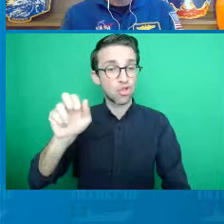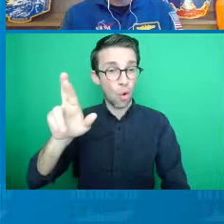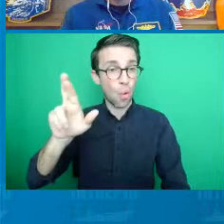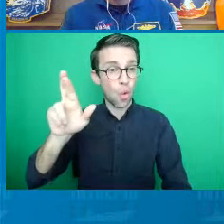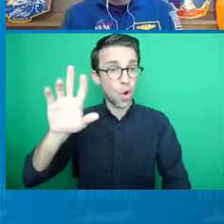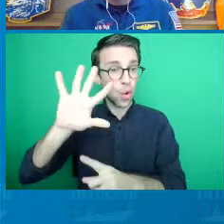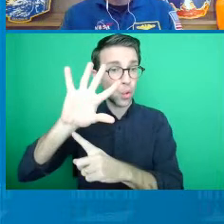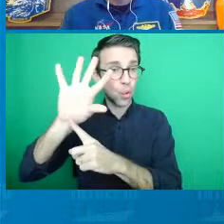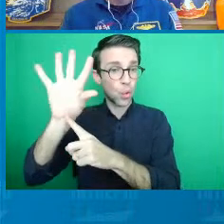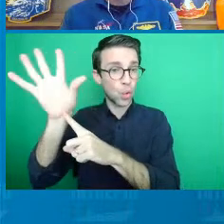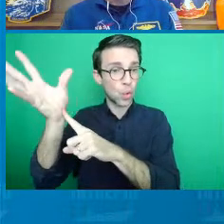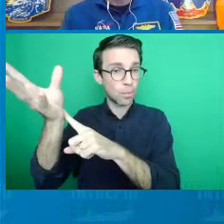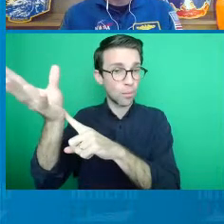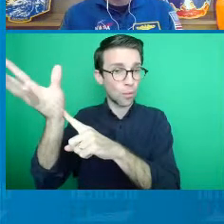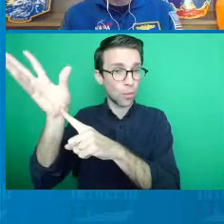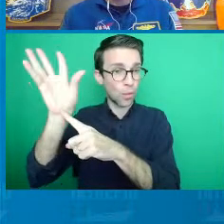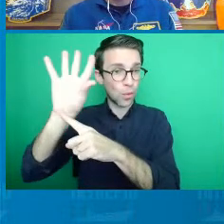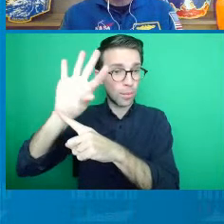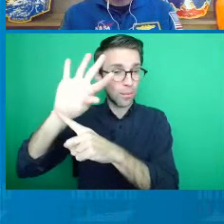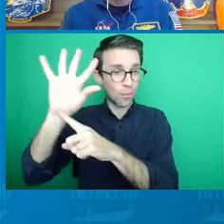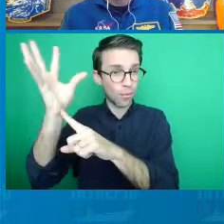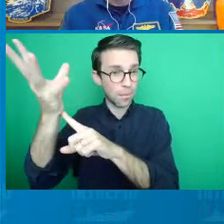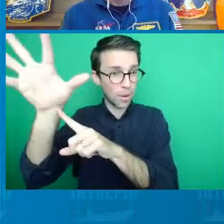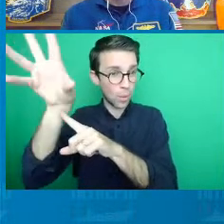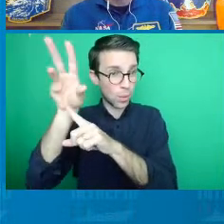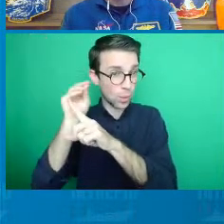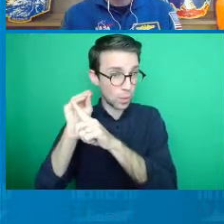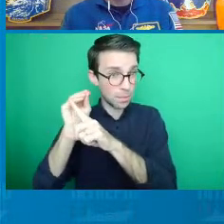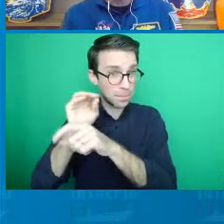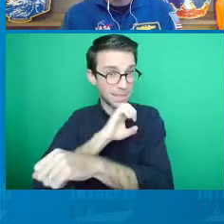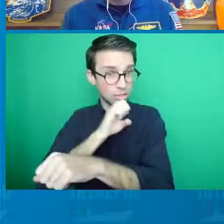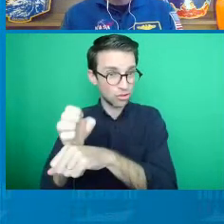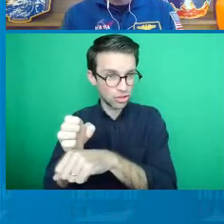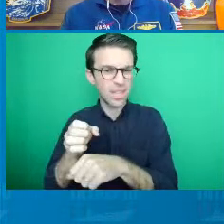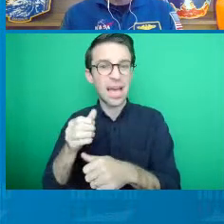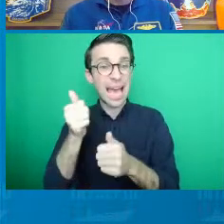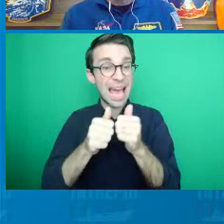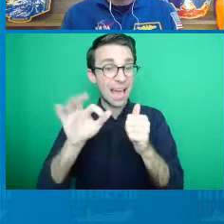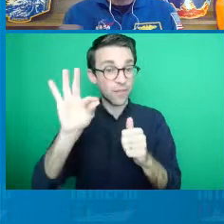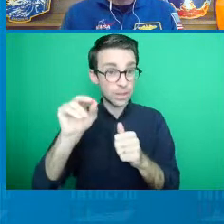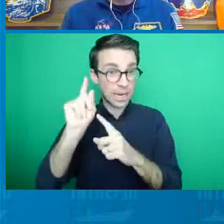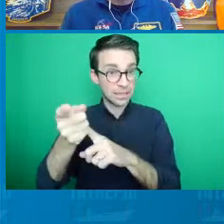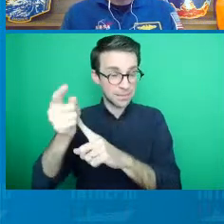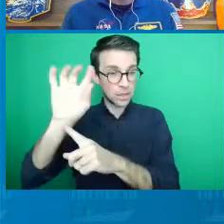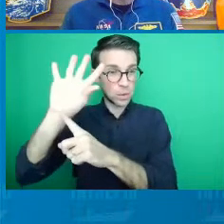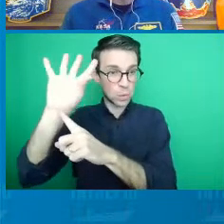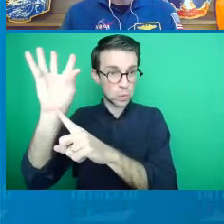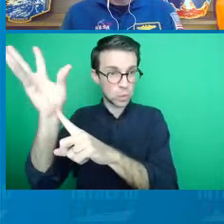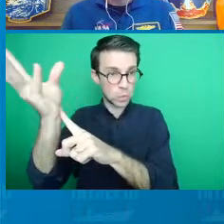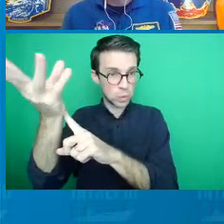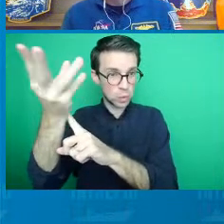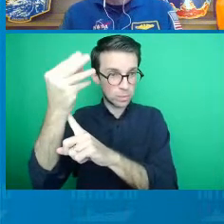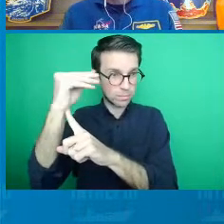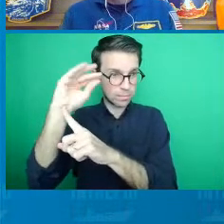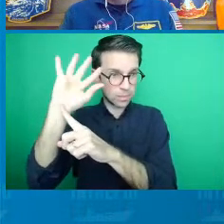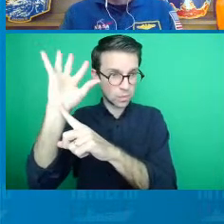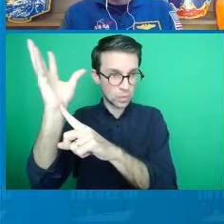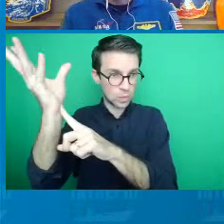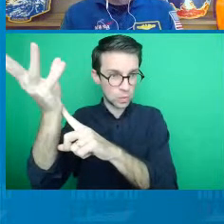rotate around as we circle the Earth. Every 90 minutes, they do a full circle, and they rotate around the